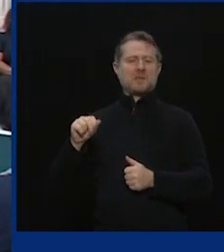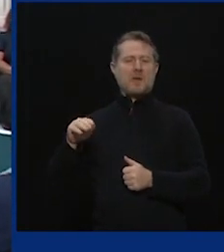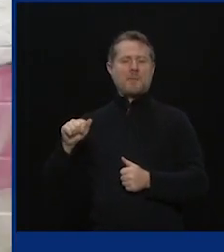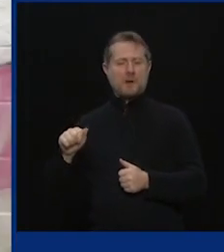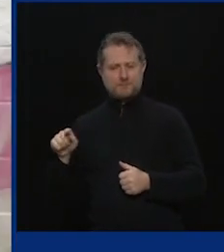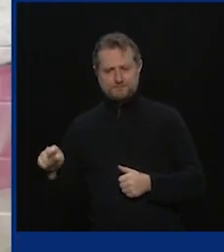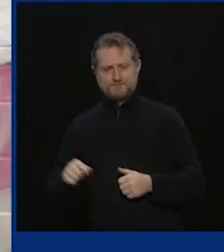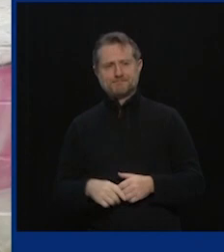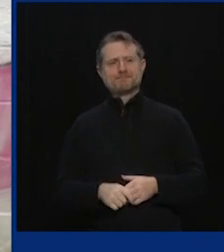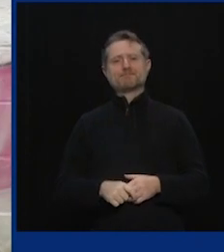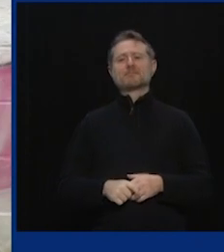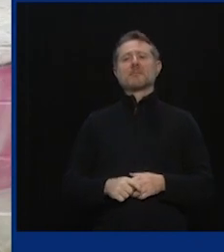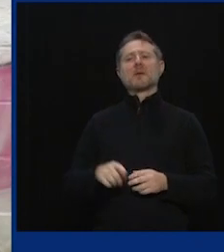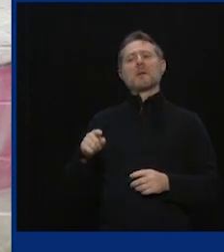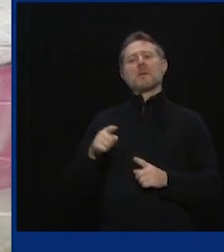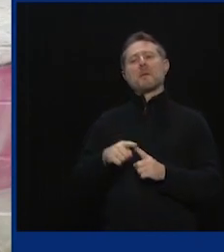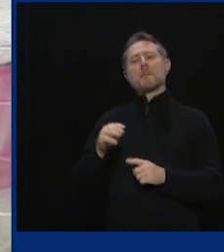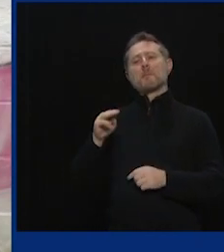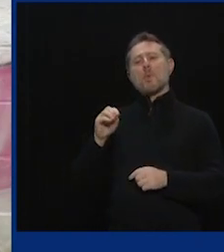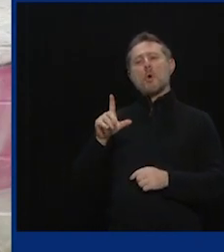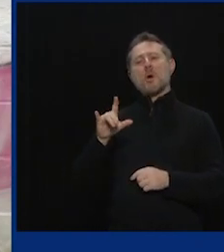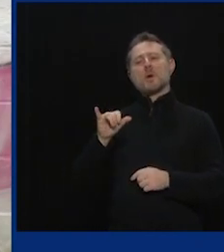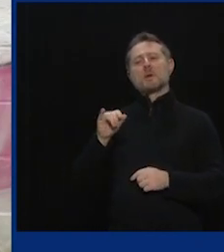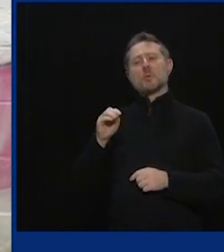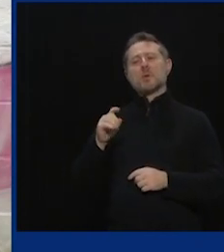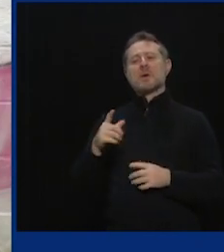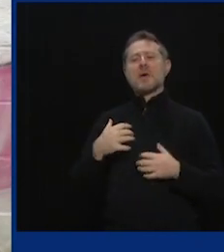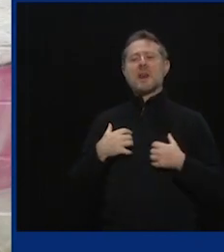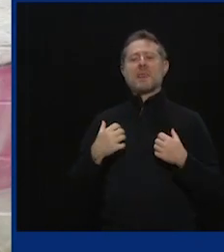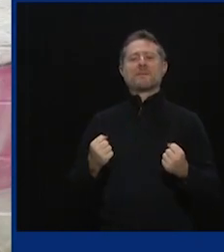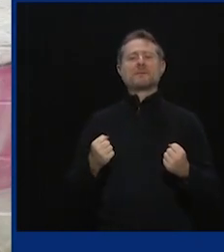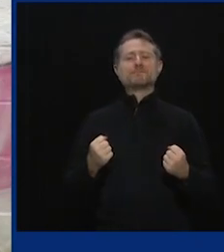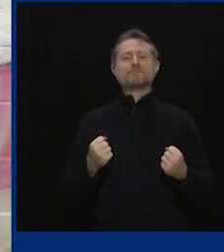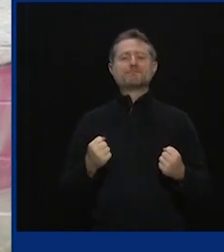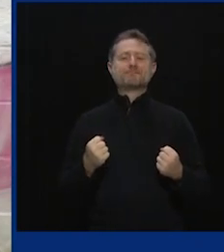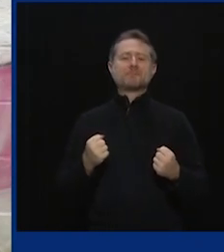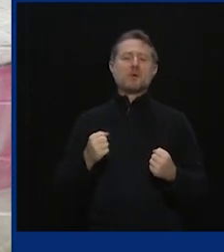Melito Health and Welfare Council of Long Island.